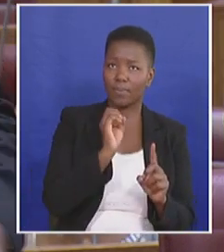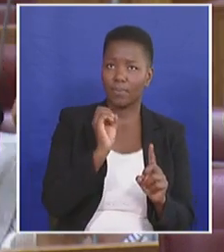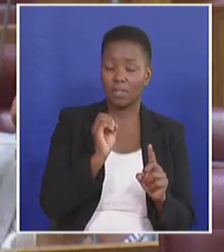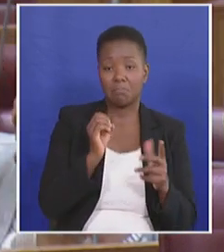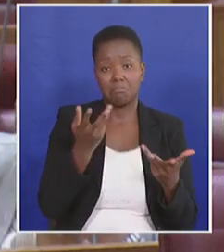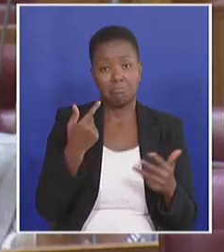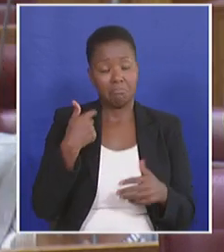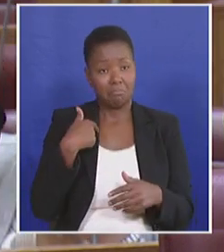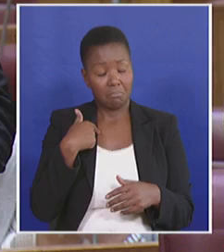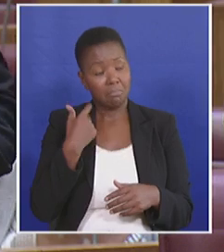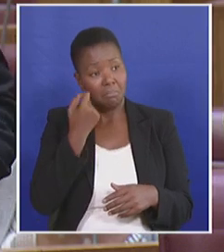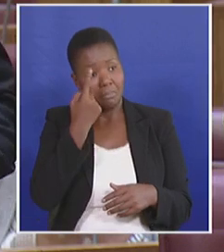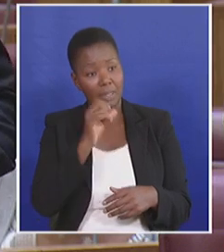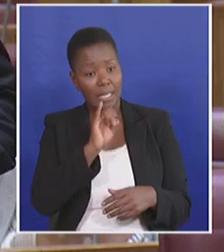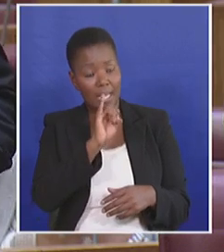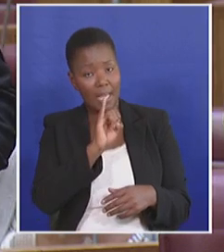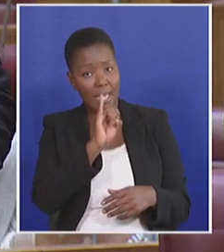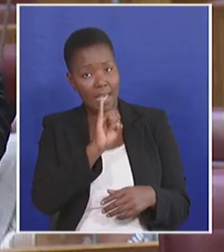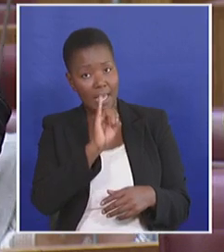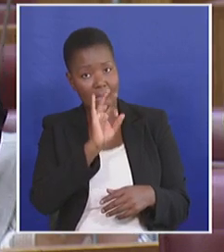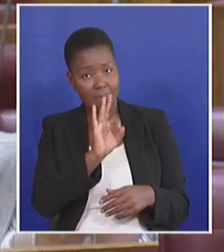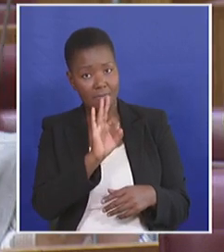have understood if, for that matter,